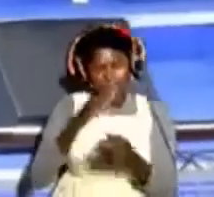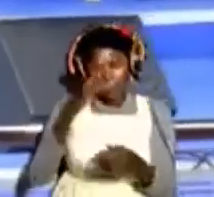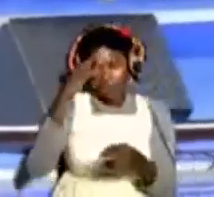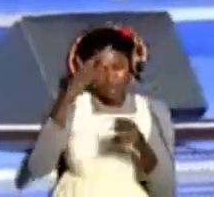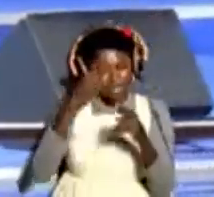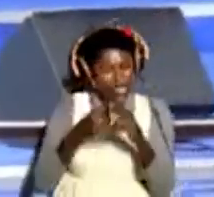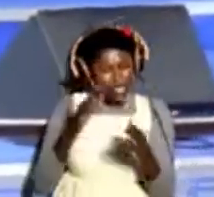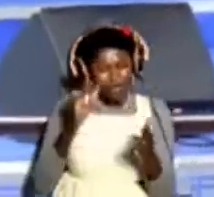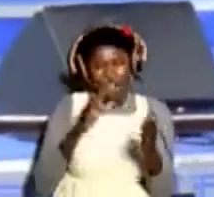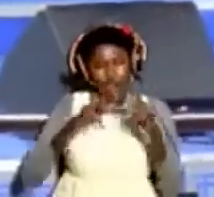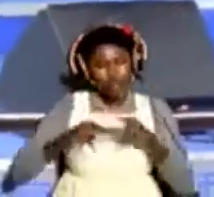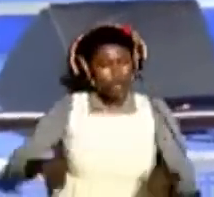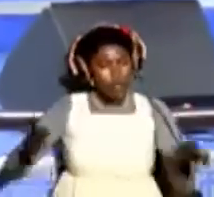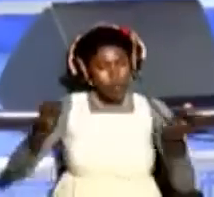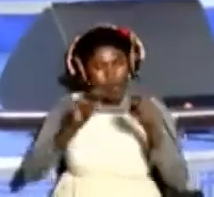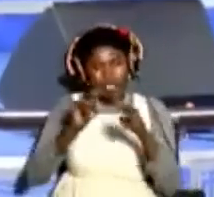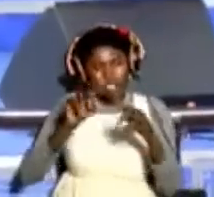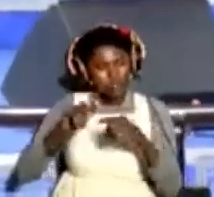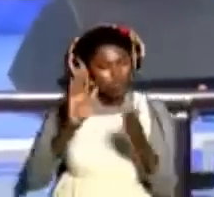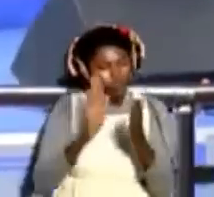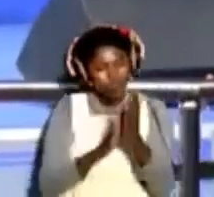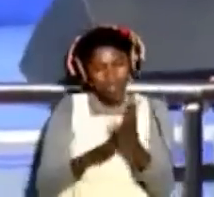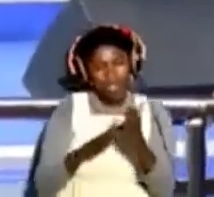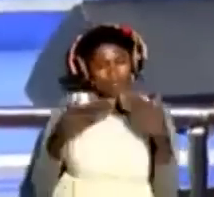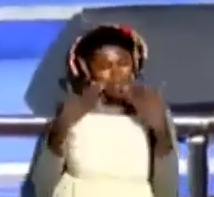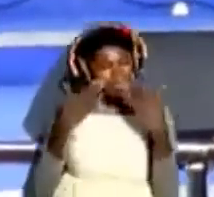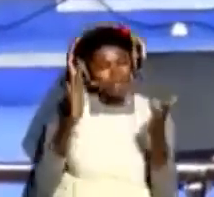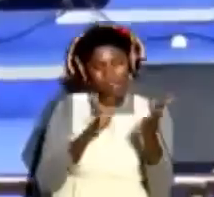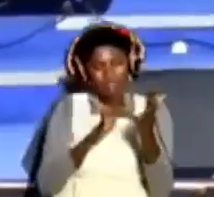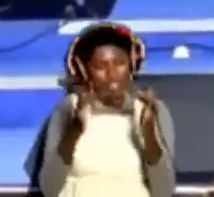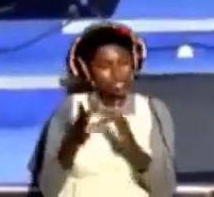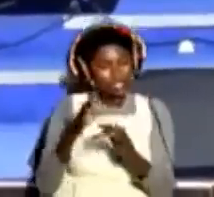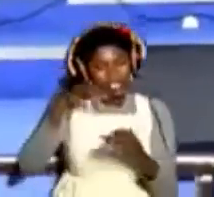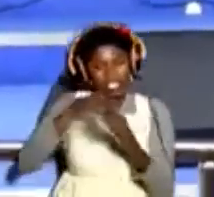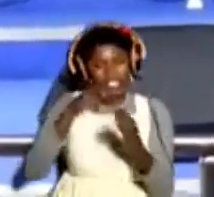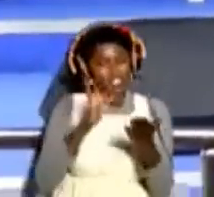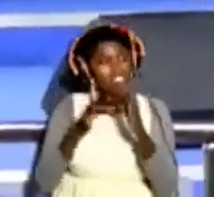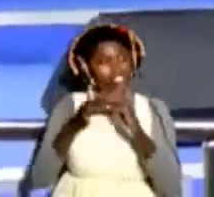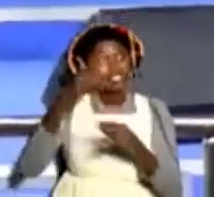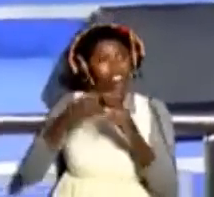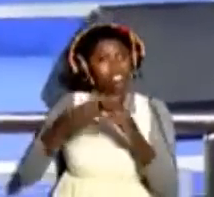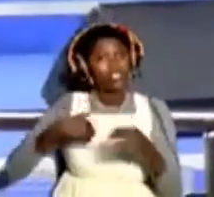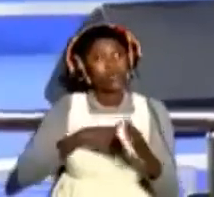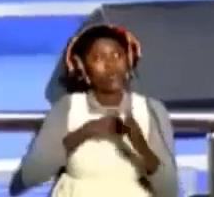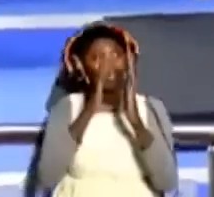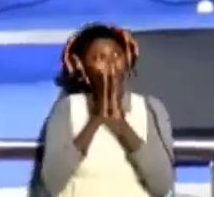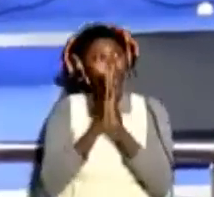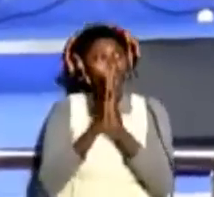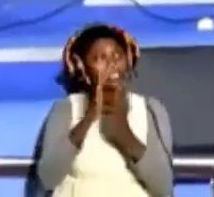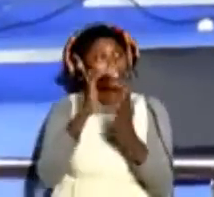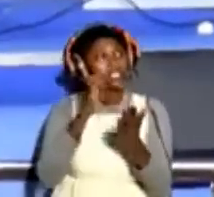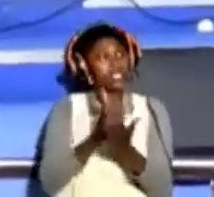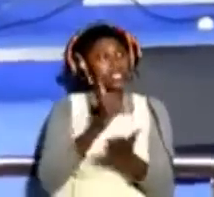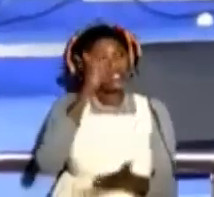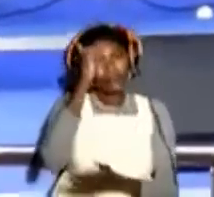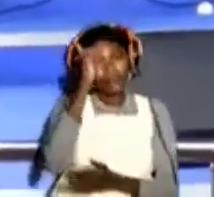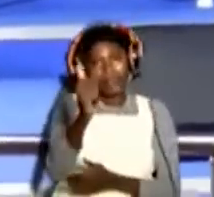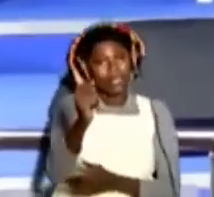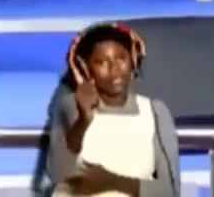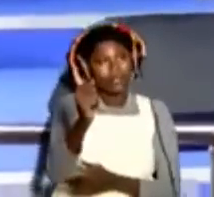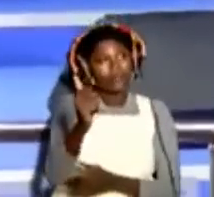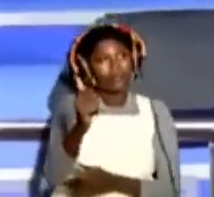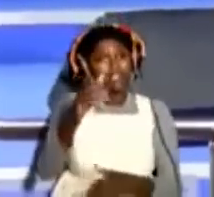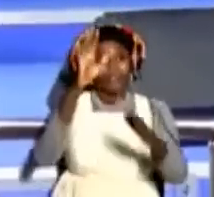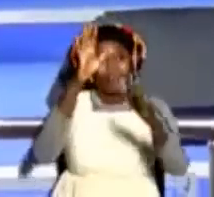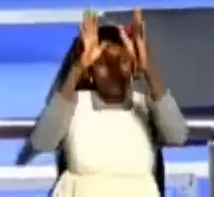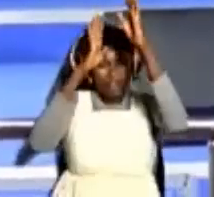your name. You are worthy to be praised. Thank you, Jesus. In Jesus' name, we have prayed.